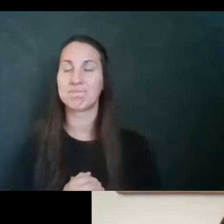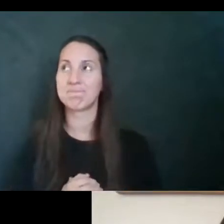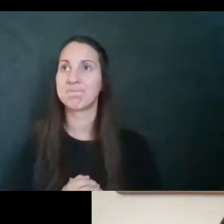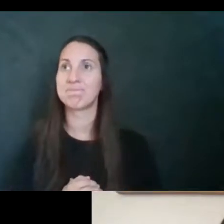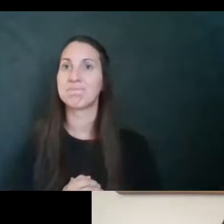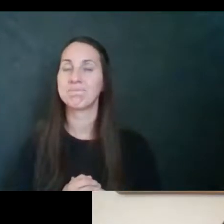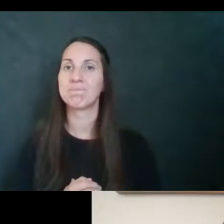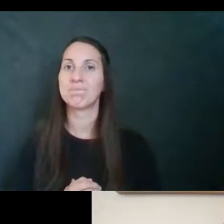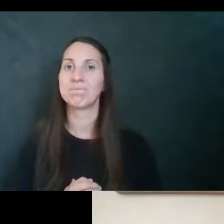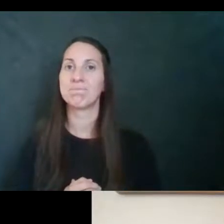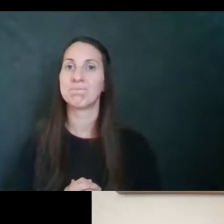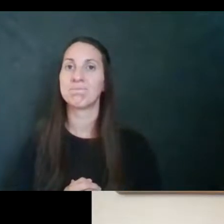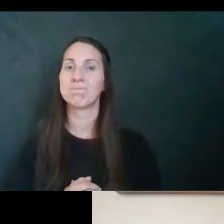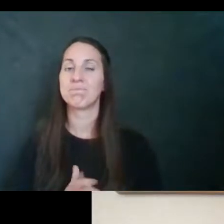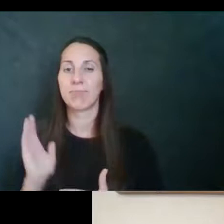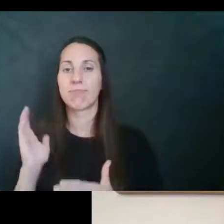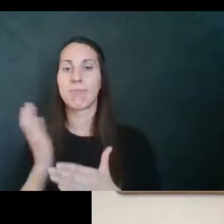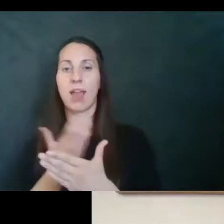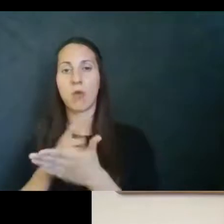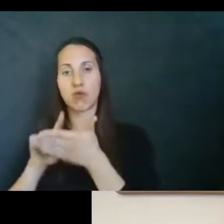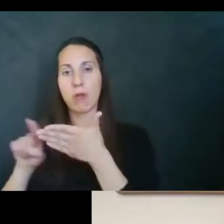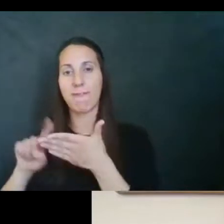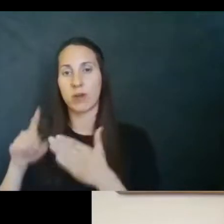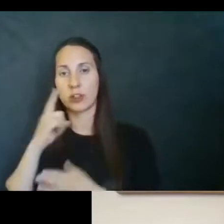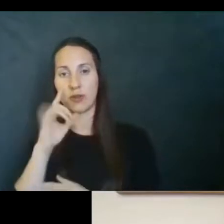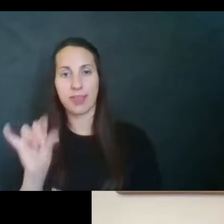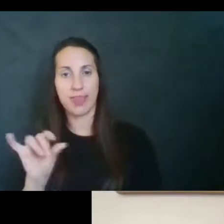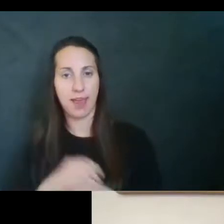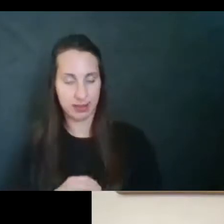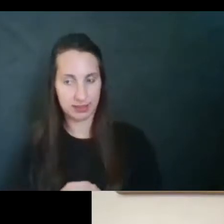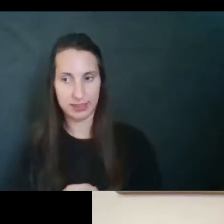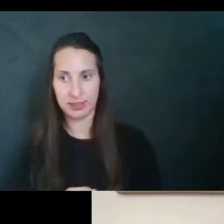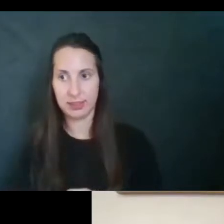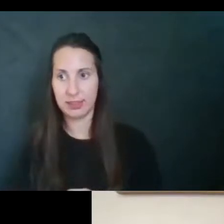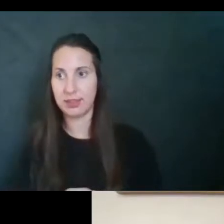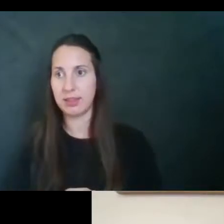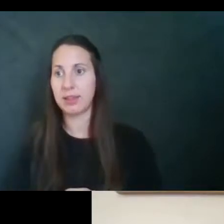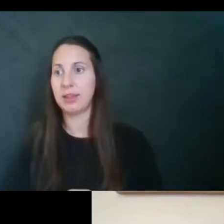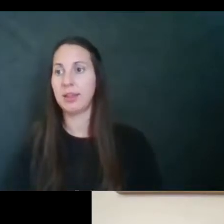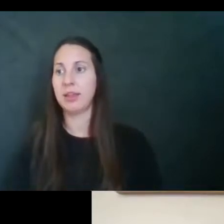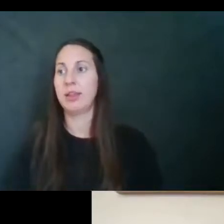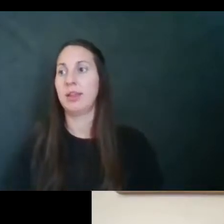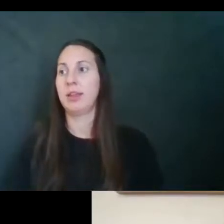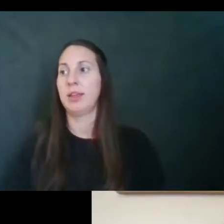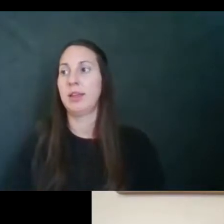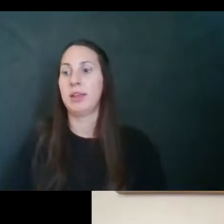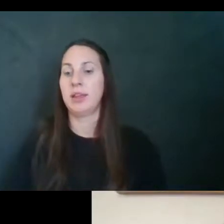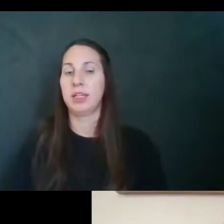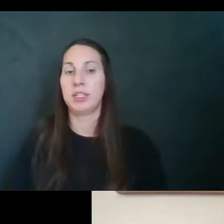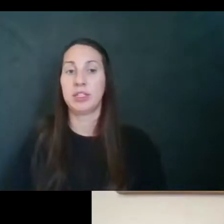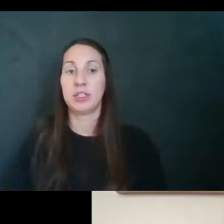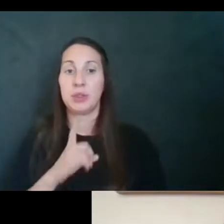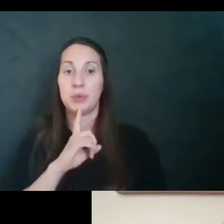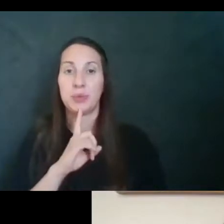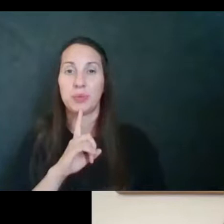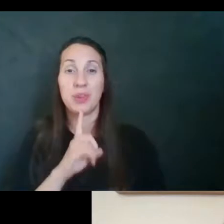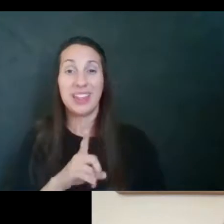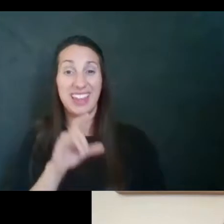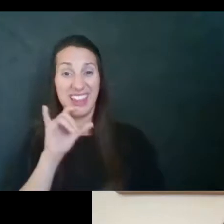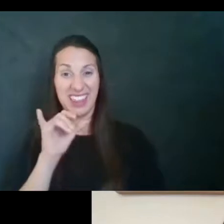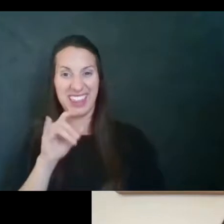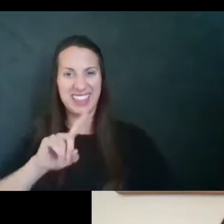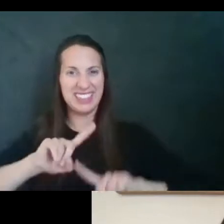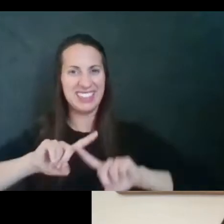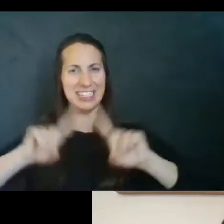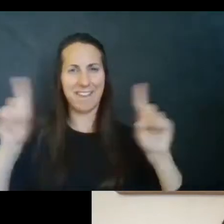reference for normalizing specifically disabilities, is to take the difference out of the